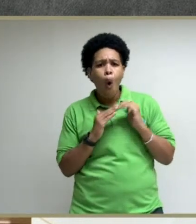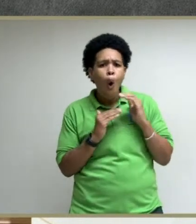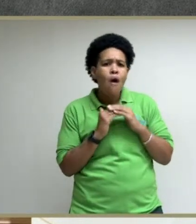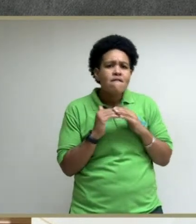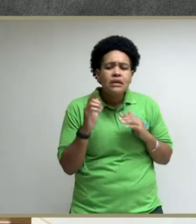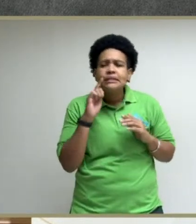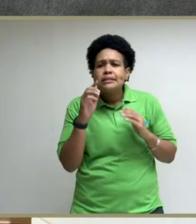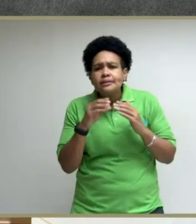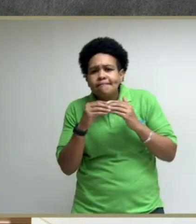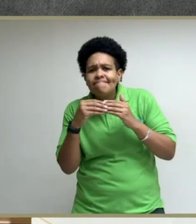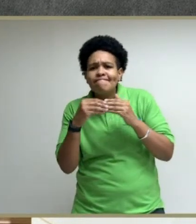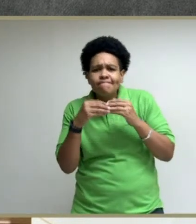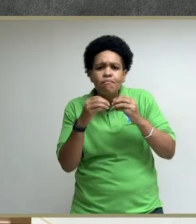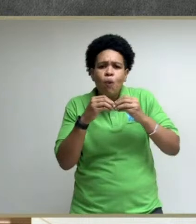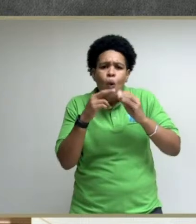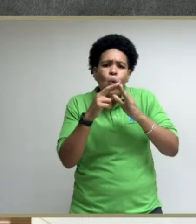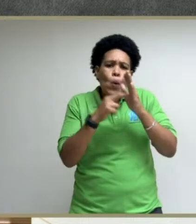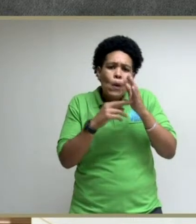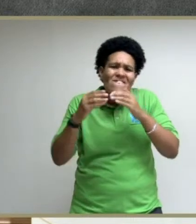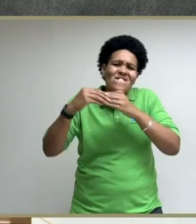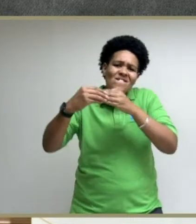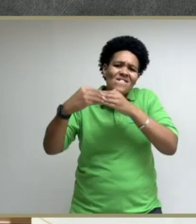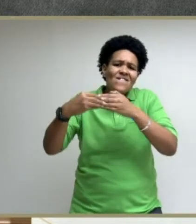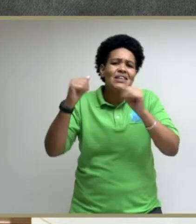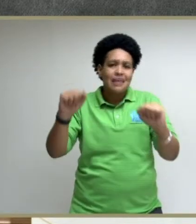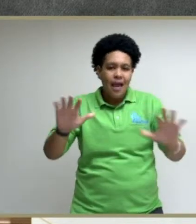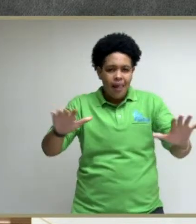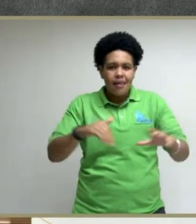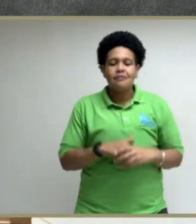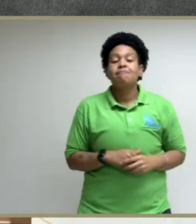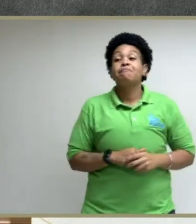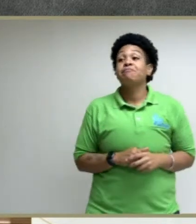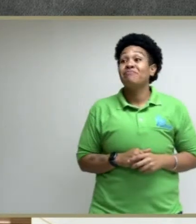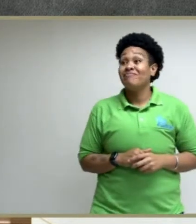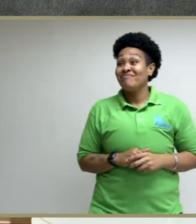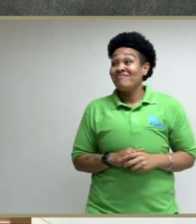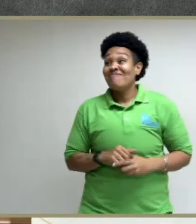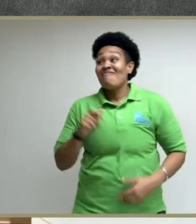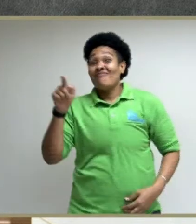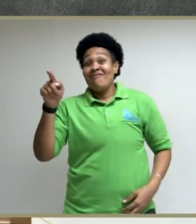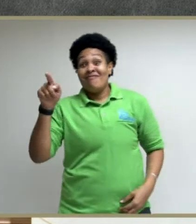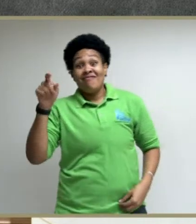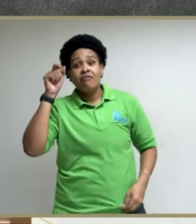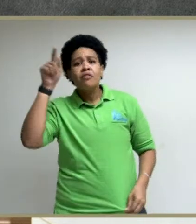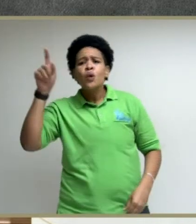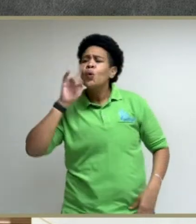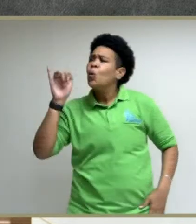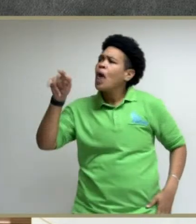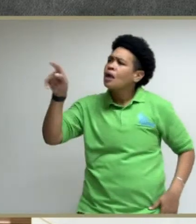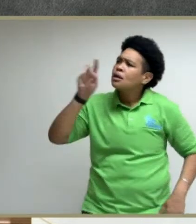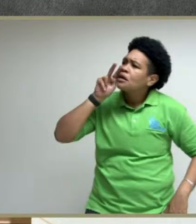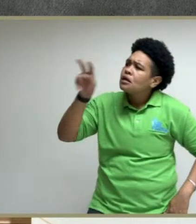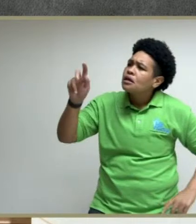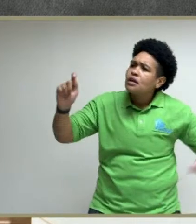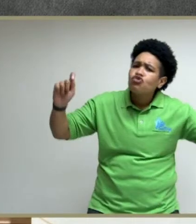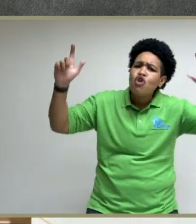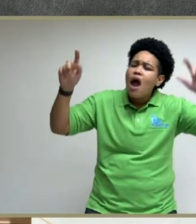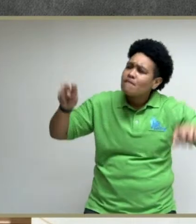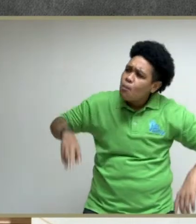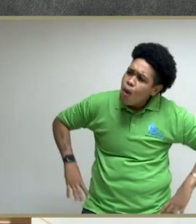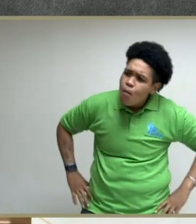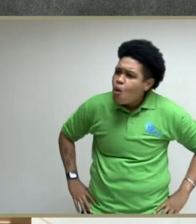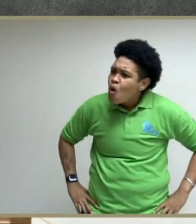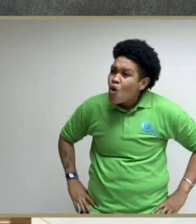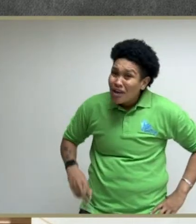relieve restrictions. Next slide. And this is what it looks like when we look at the graph in terms of the